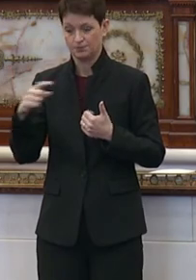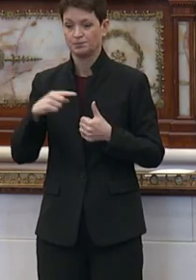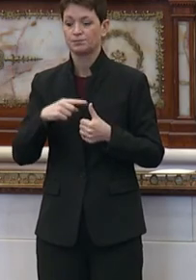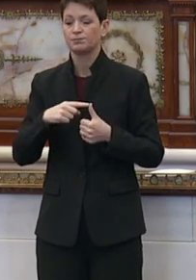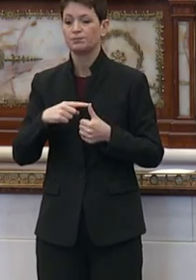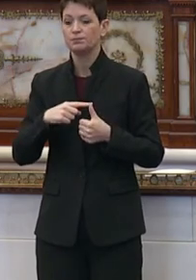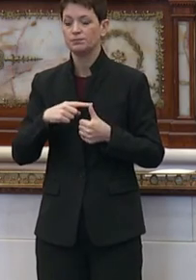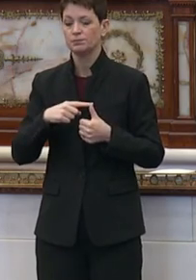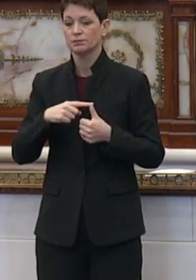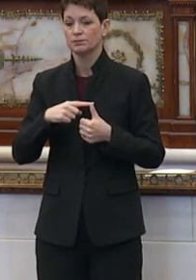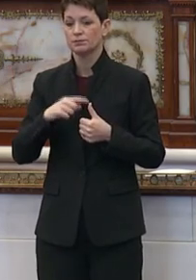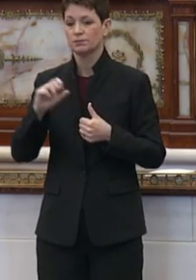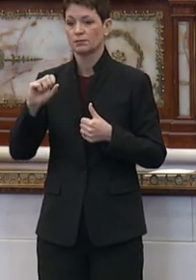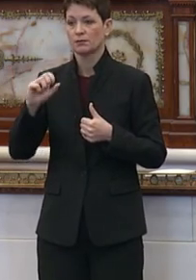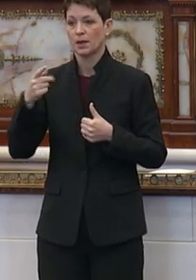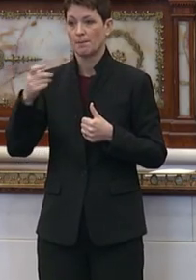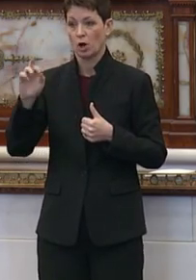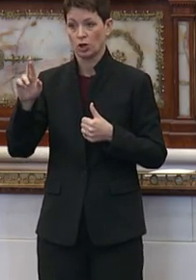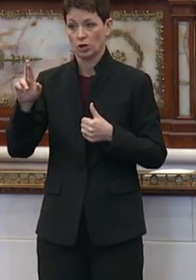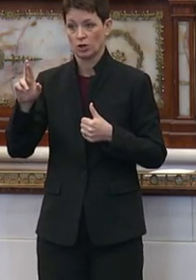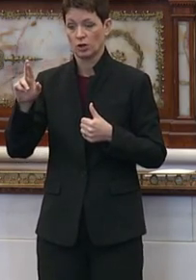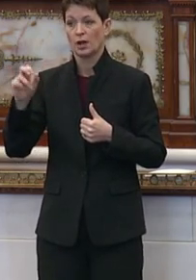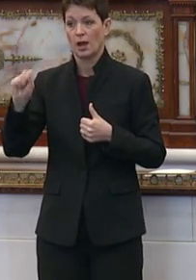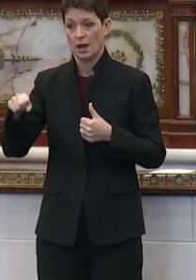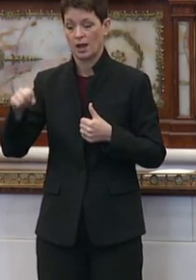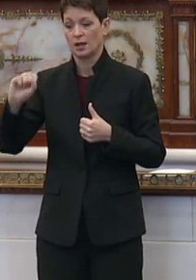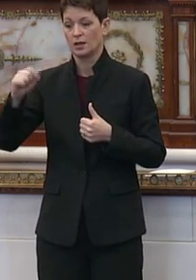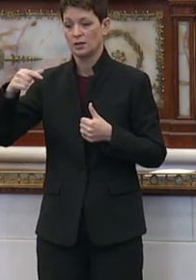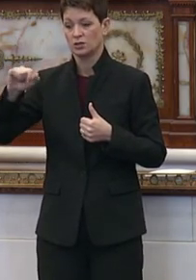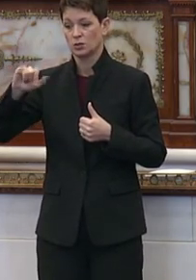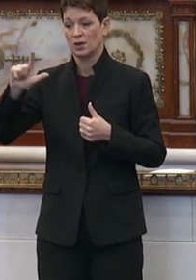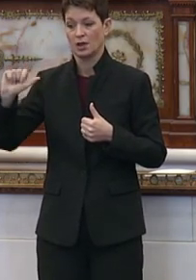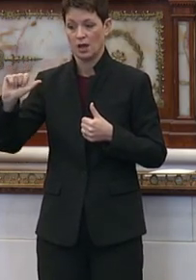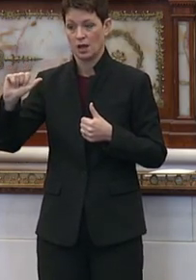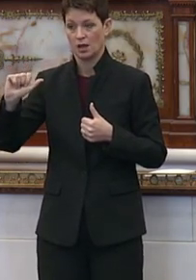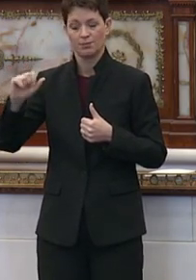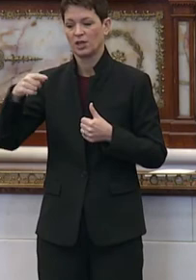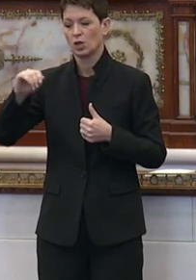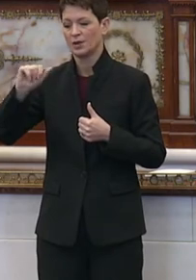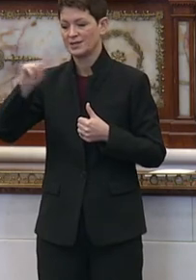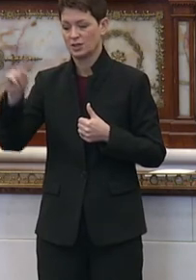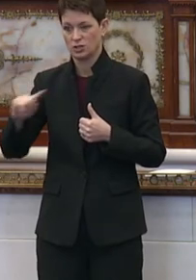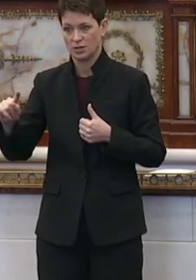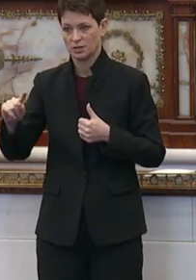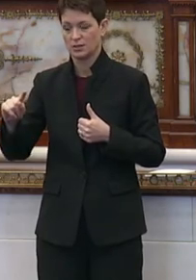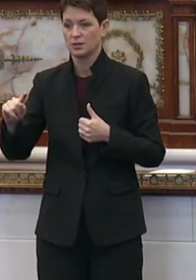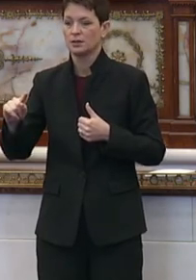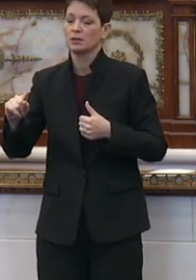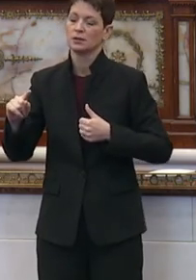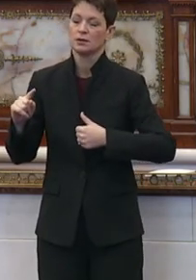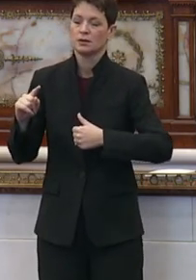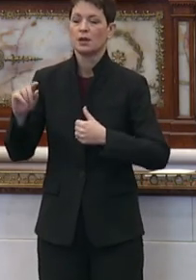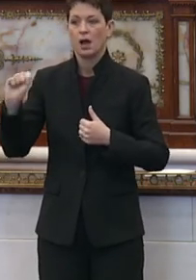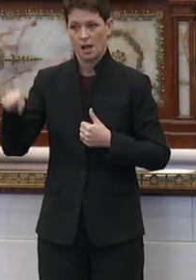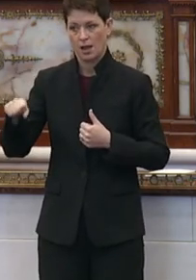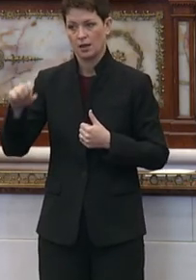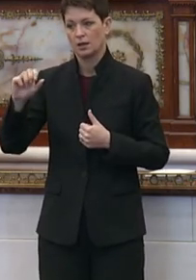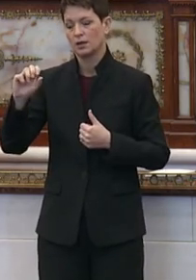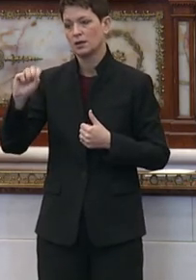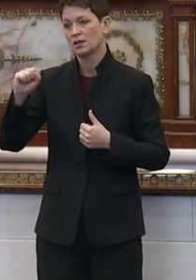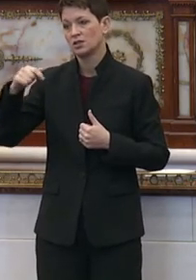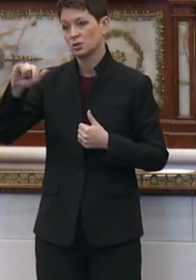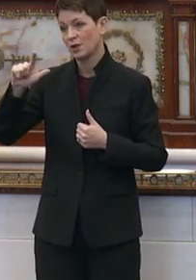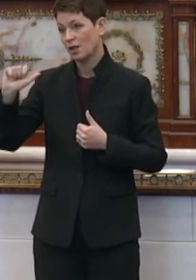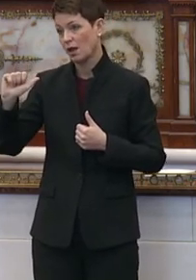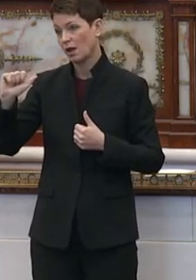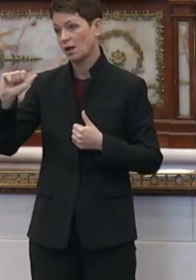Aye. Councilwoman Parker. Aye. Councilwoman Kirona Sanchez. Aye.